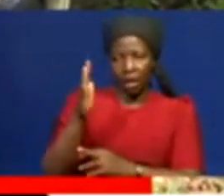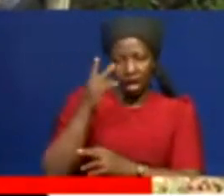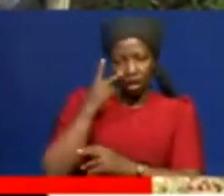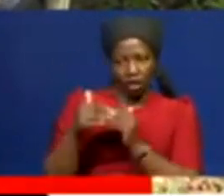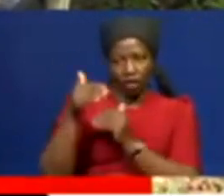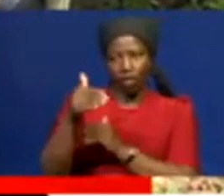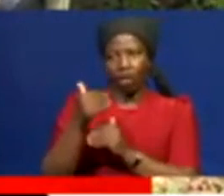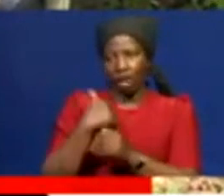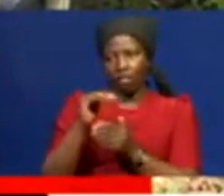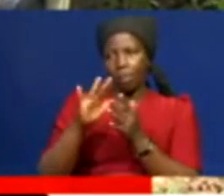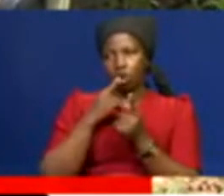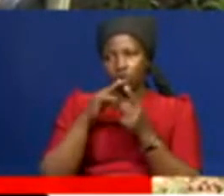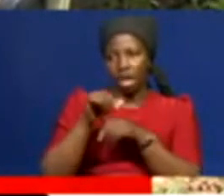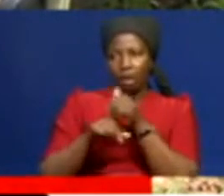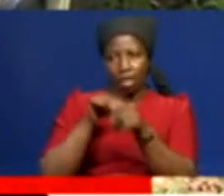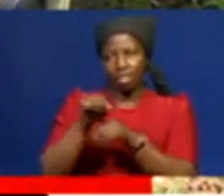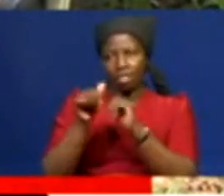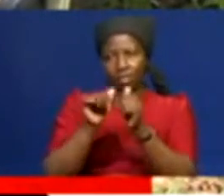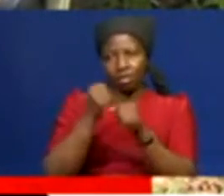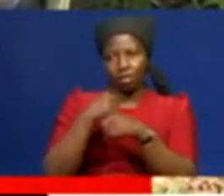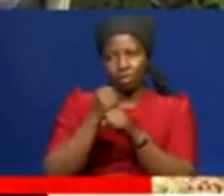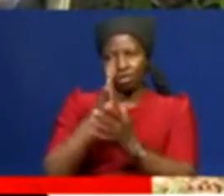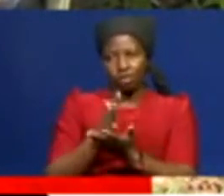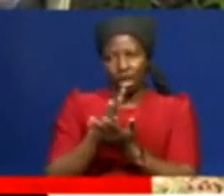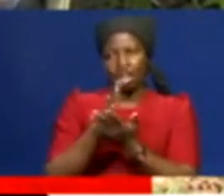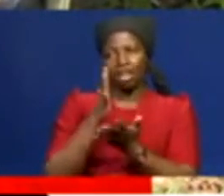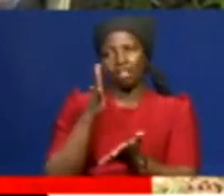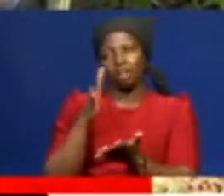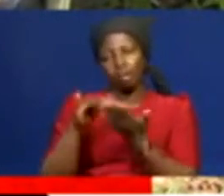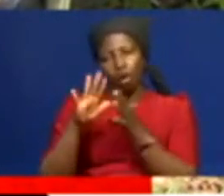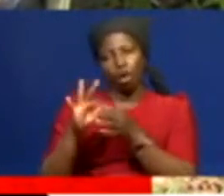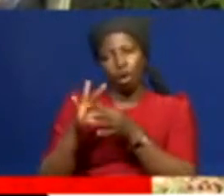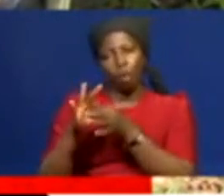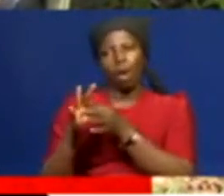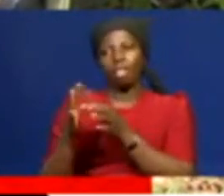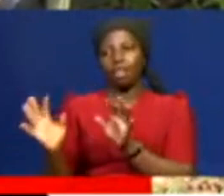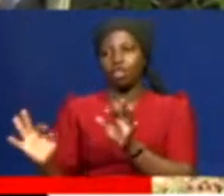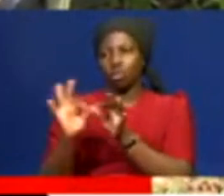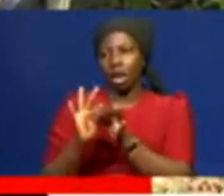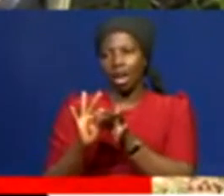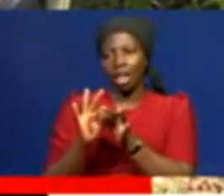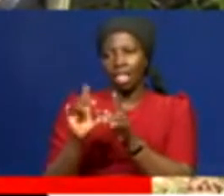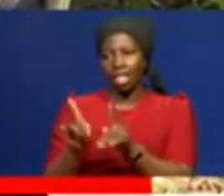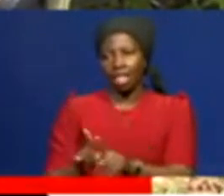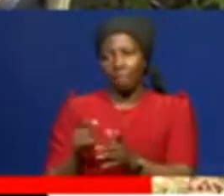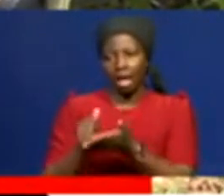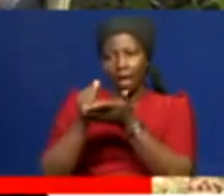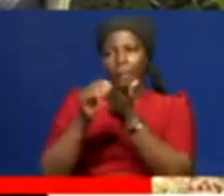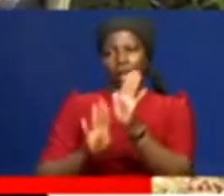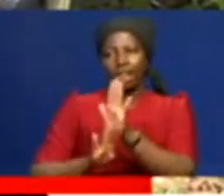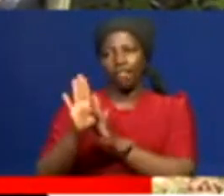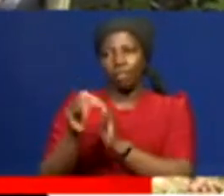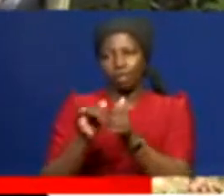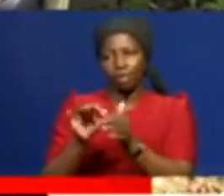more conversations around this sport to make sure that actually more corporates come on board and help develop the sport, especially from the